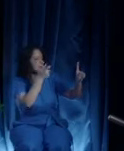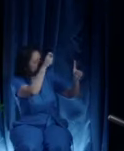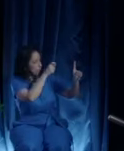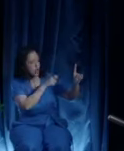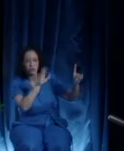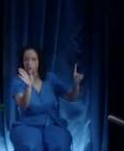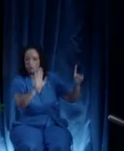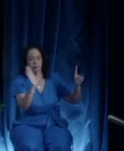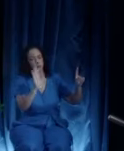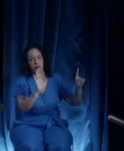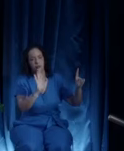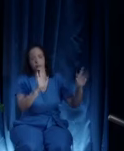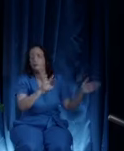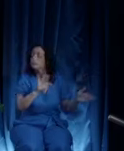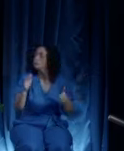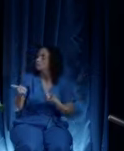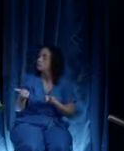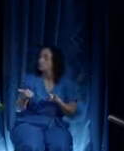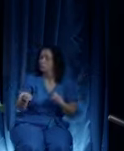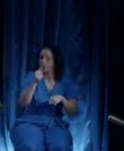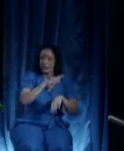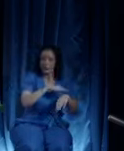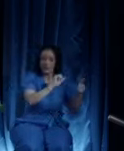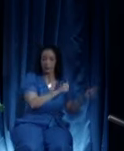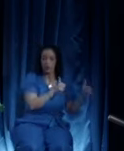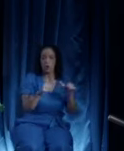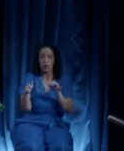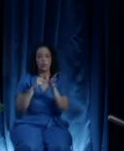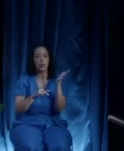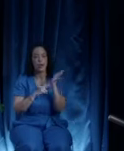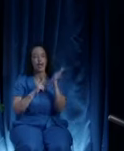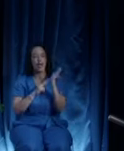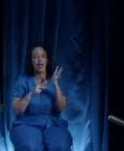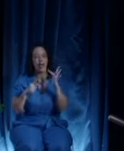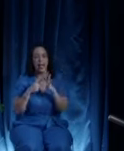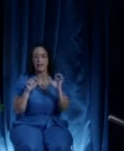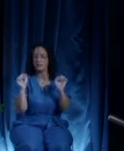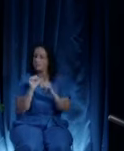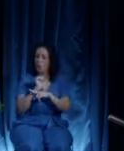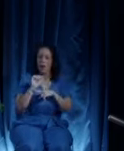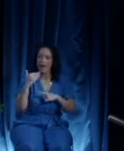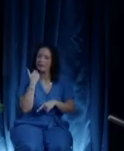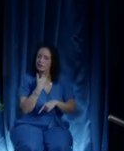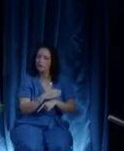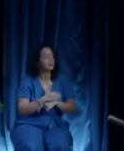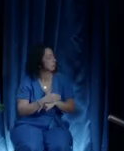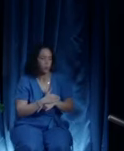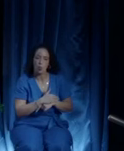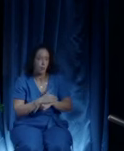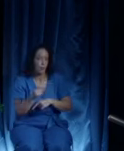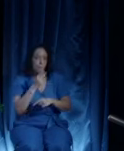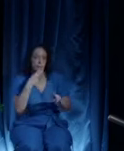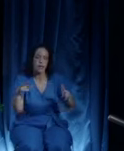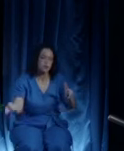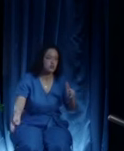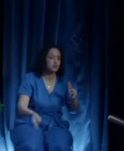I was just going to say, by the time you get to Anne, they're not executing people who've fallen. No, it's just people's reputations being axed in